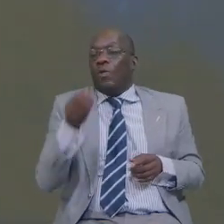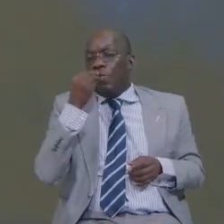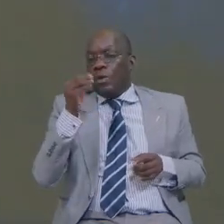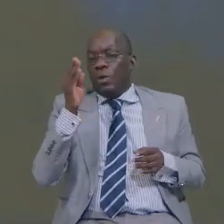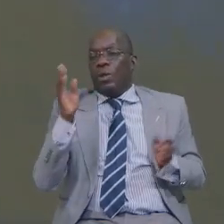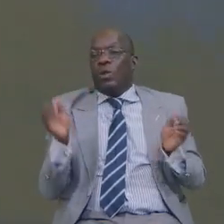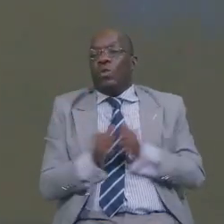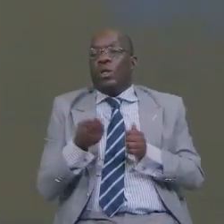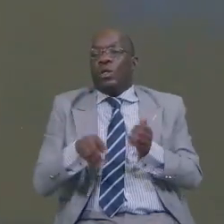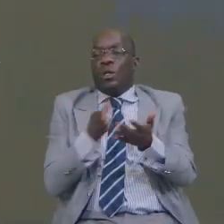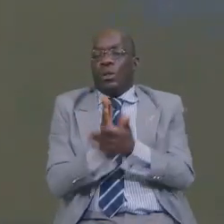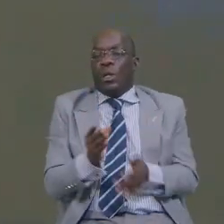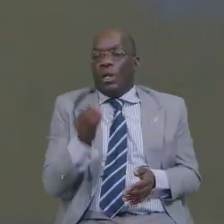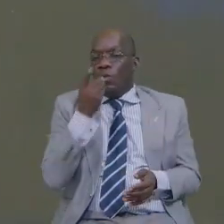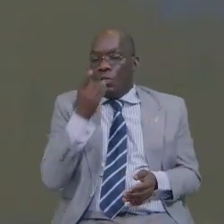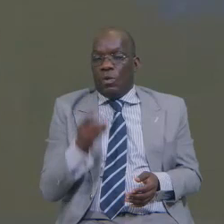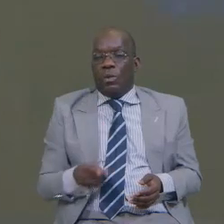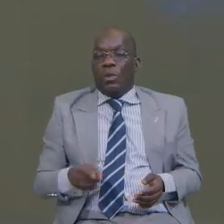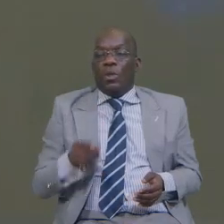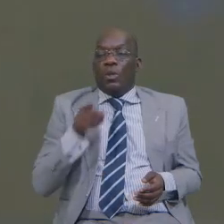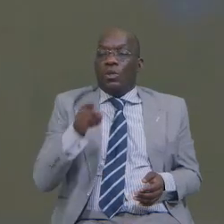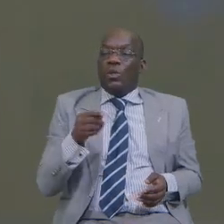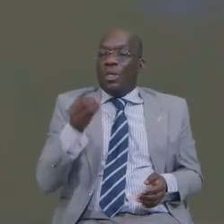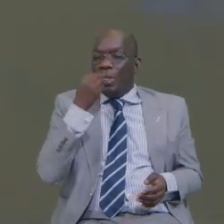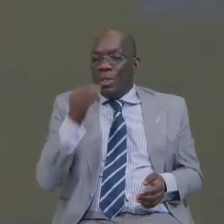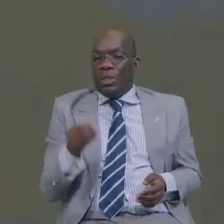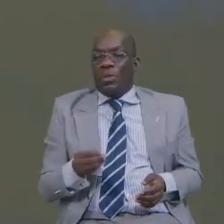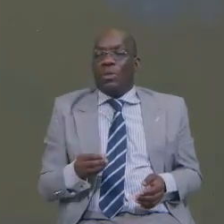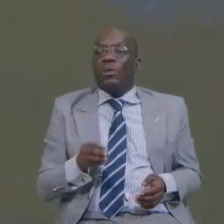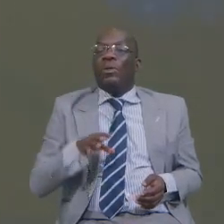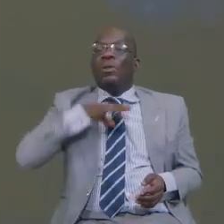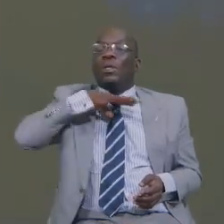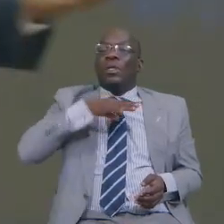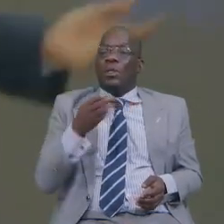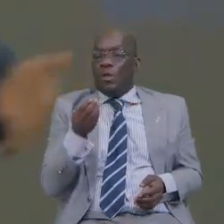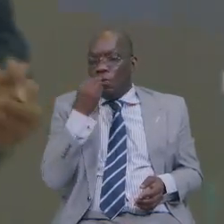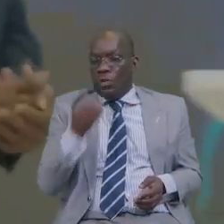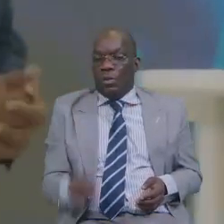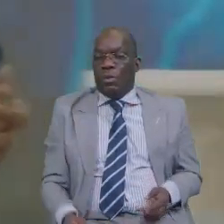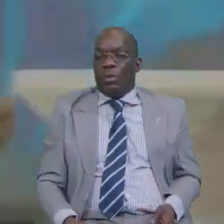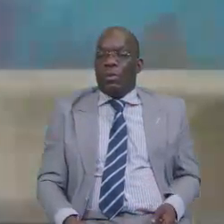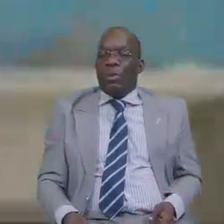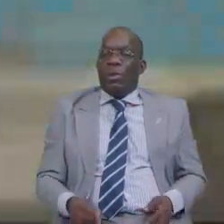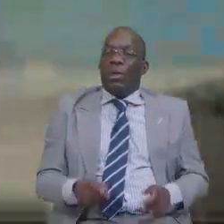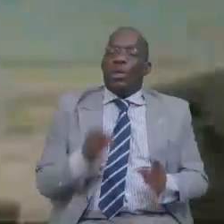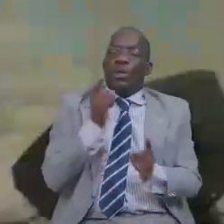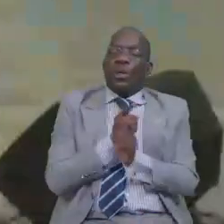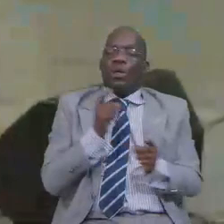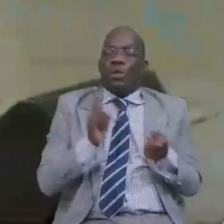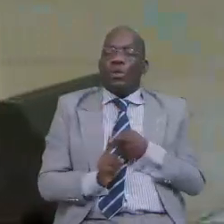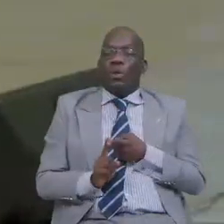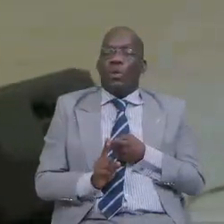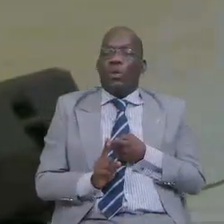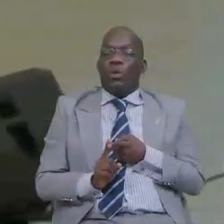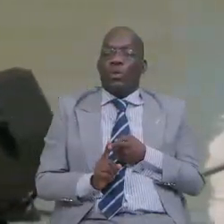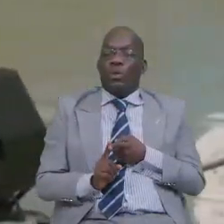adults, there is junk food that we eat. All it does is to give us